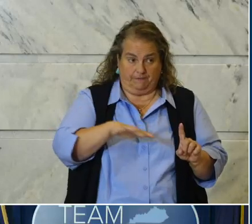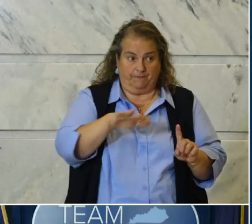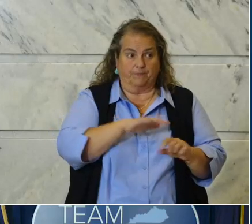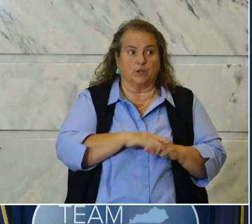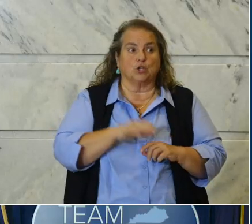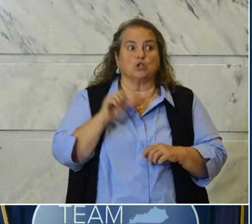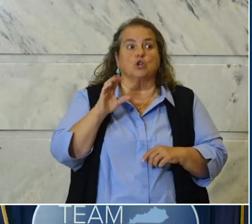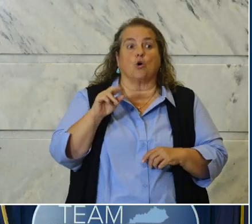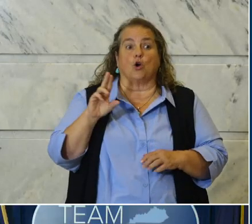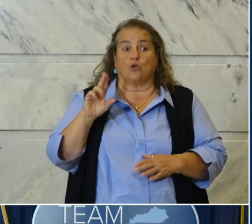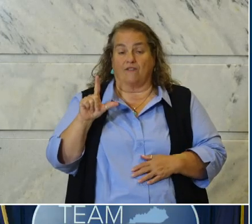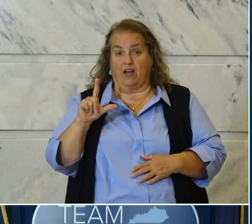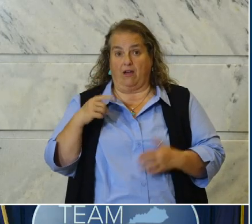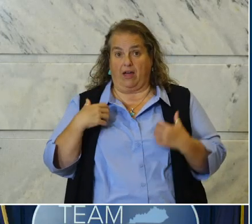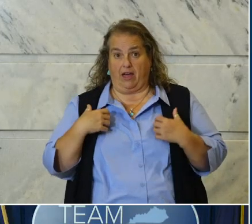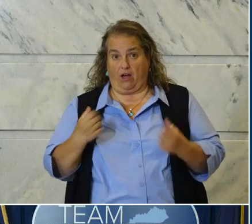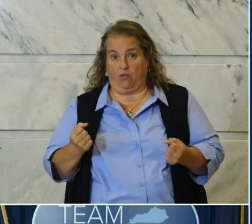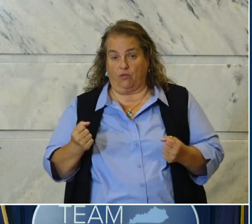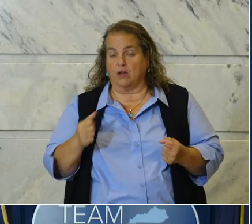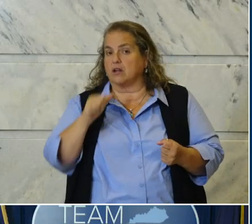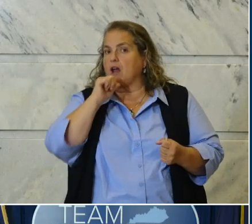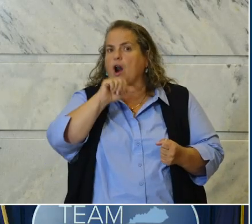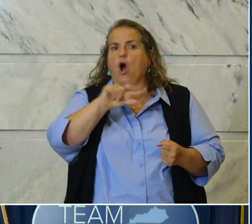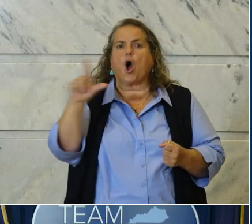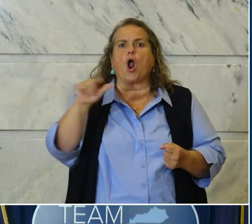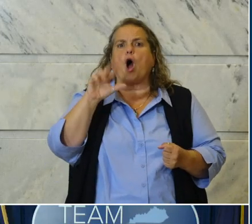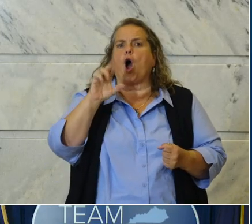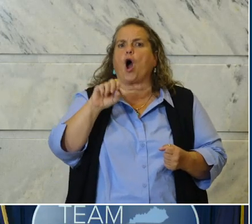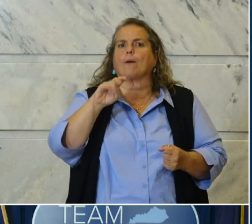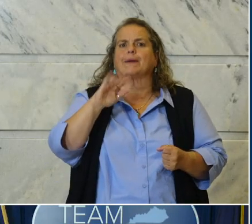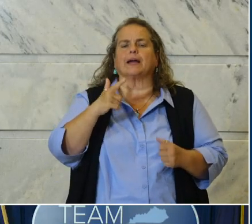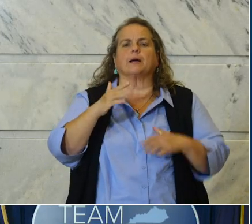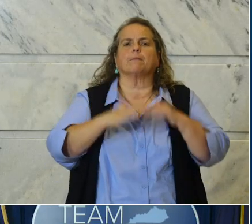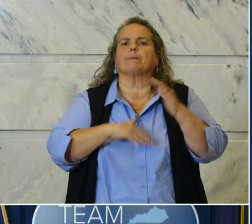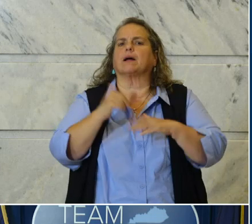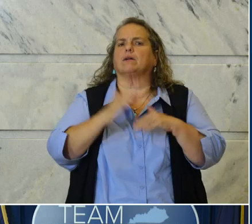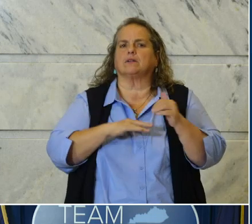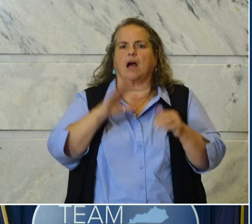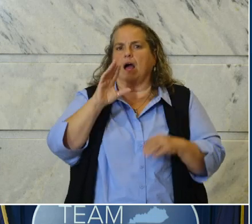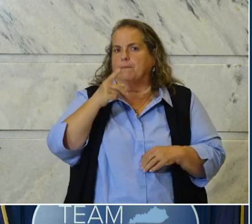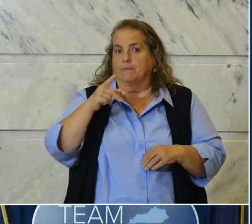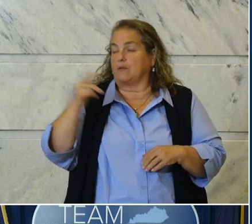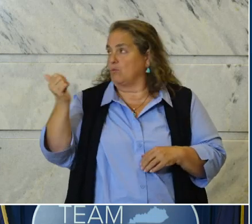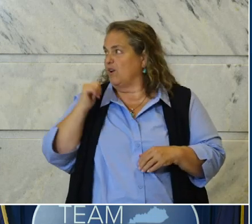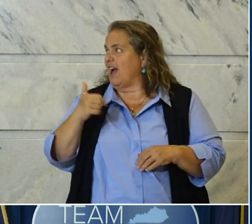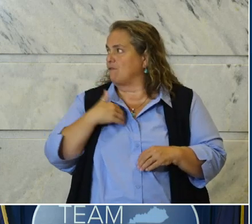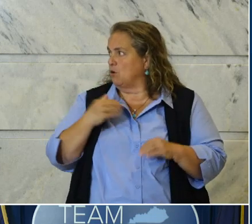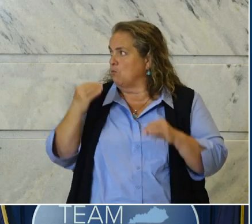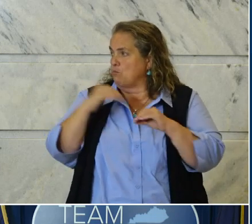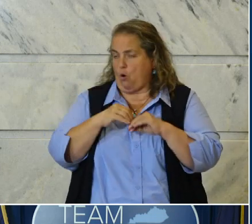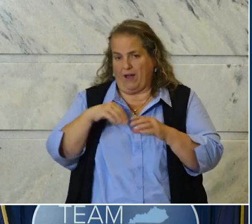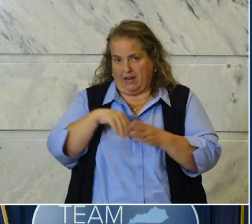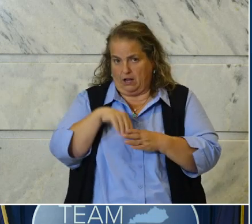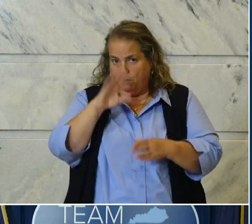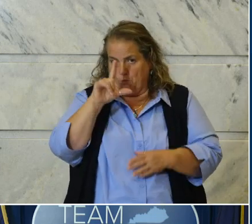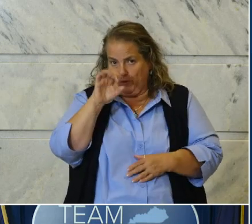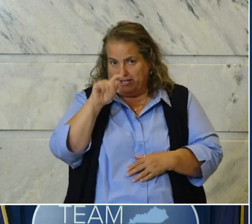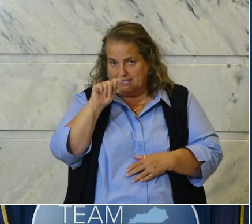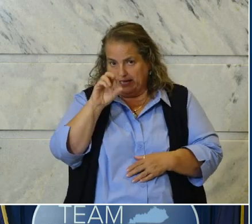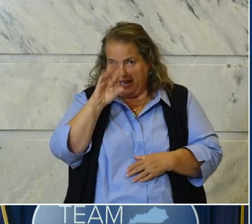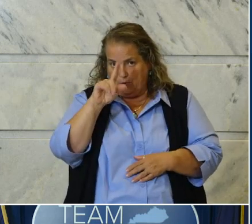So U of L Health, not all of these are being filled up. We could have more certainly in the Bullitt County